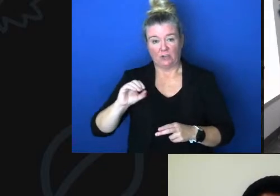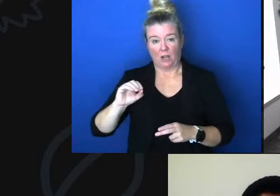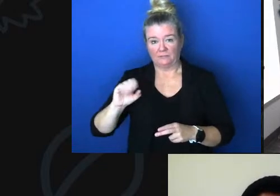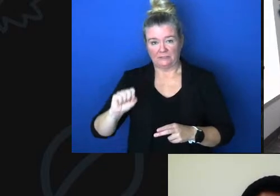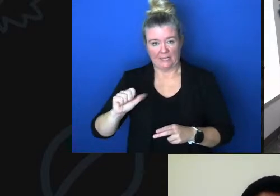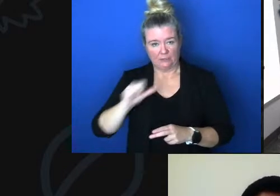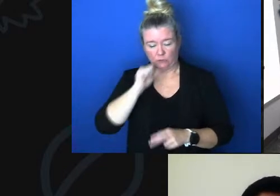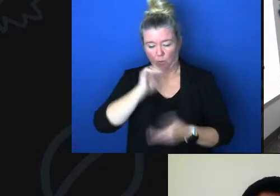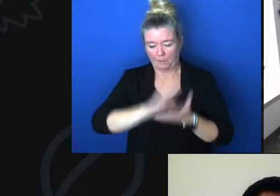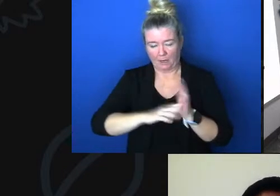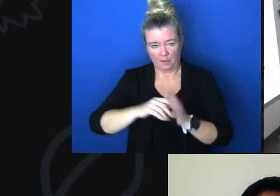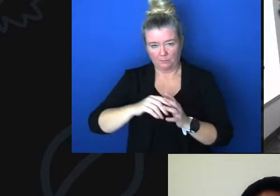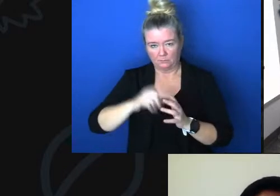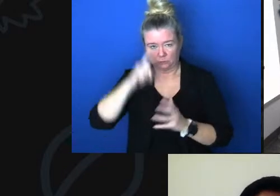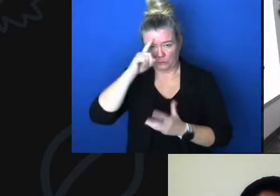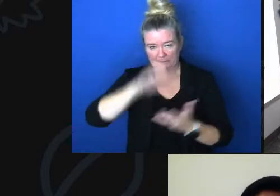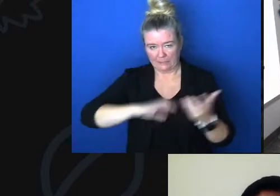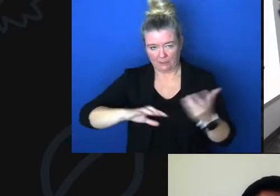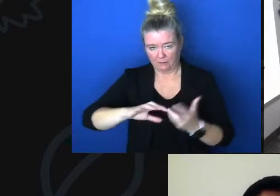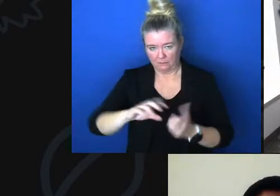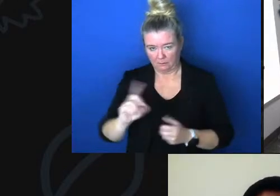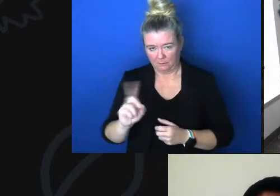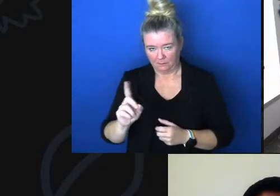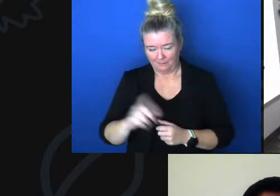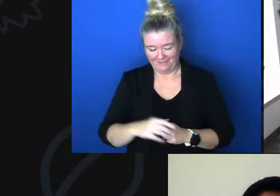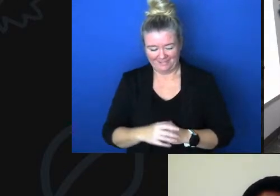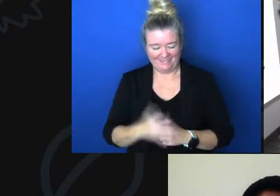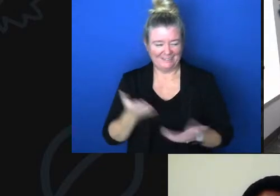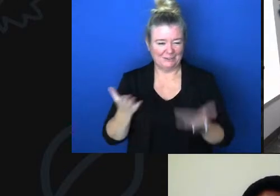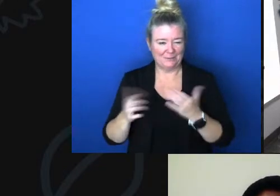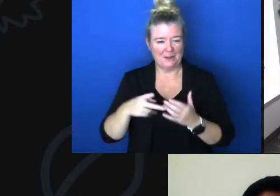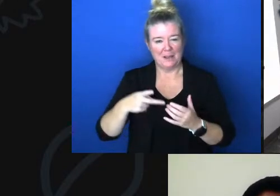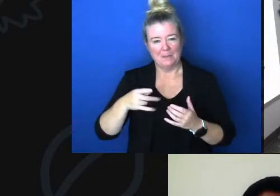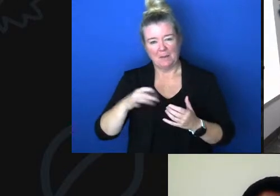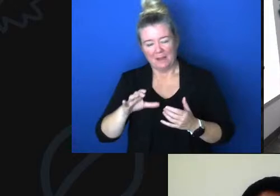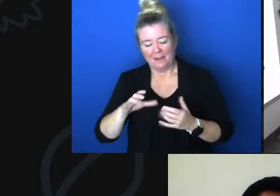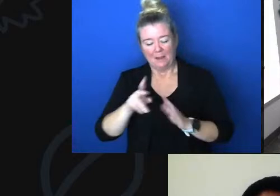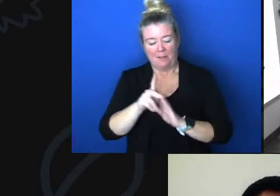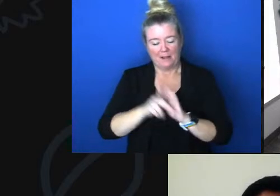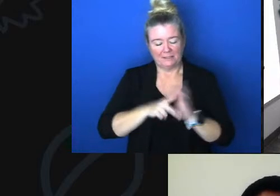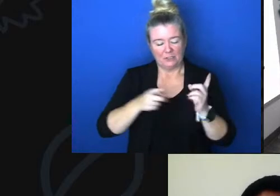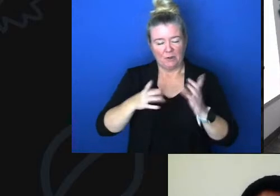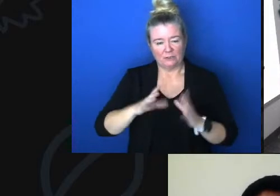it twisted. I serve as the Public Policy Director at